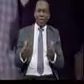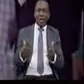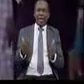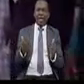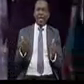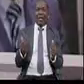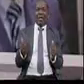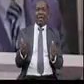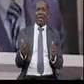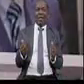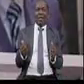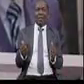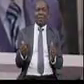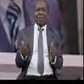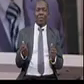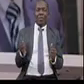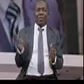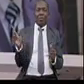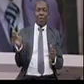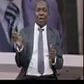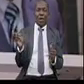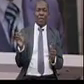land.